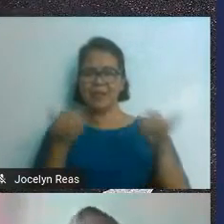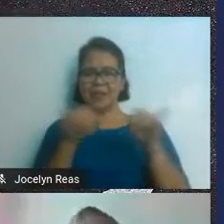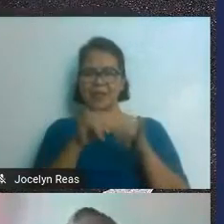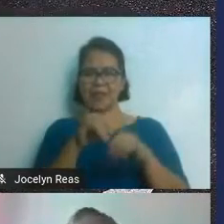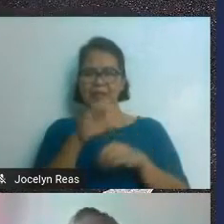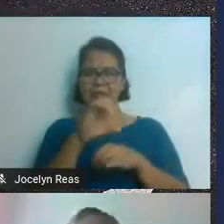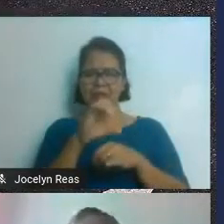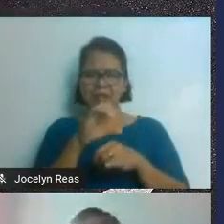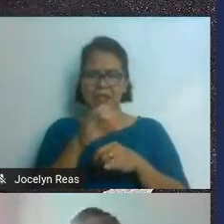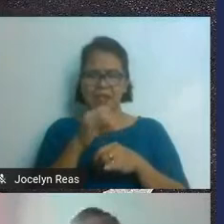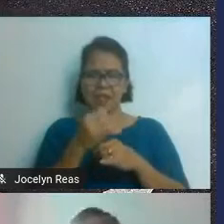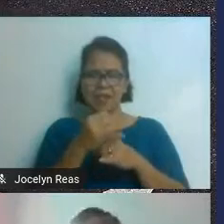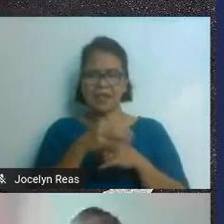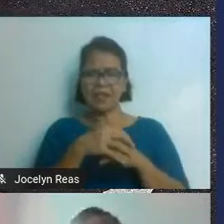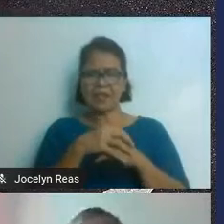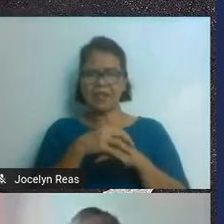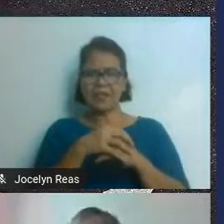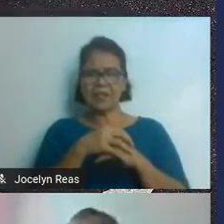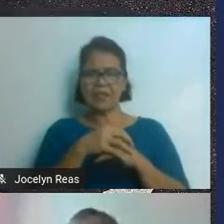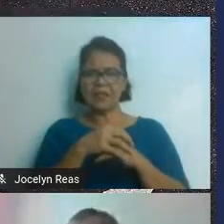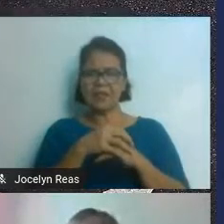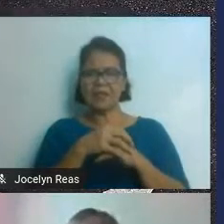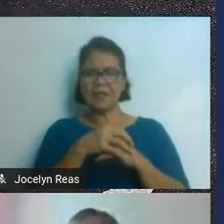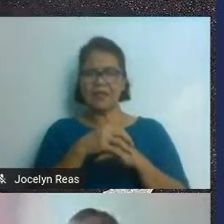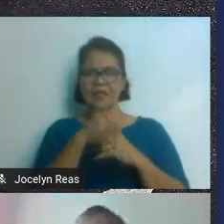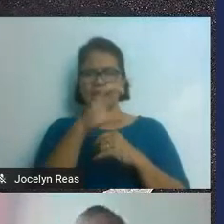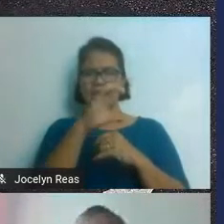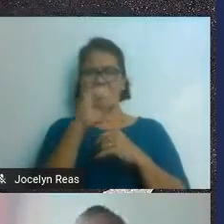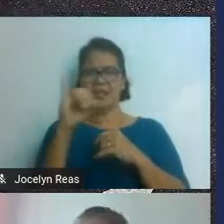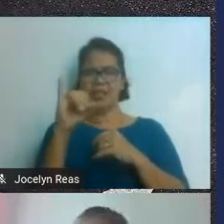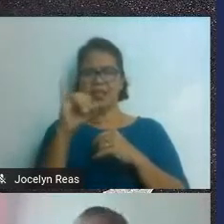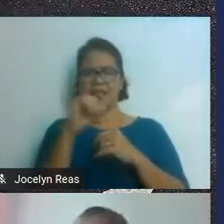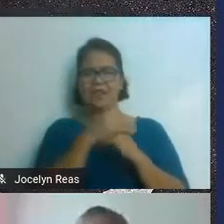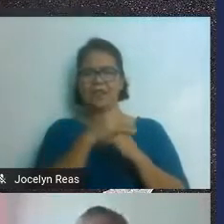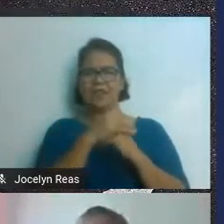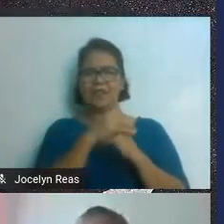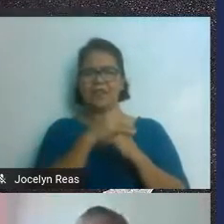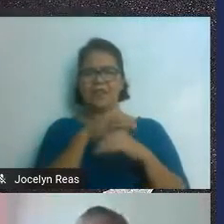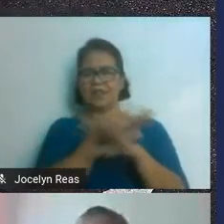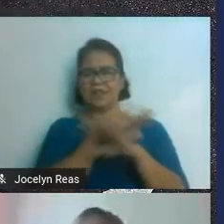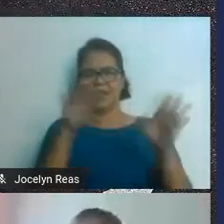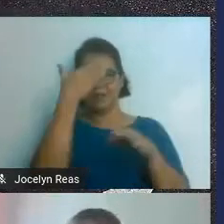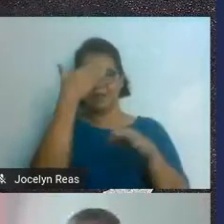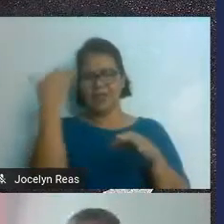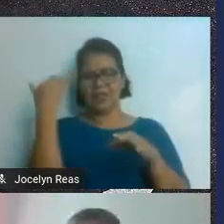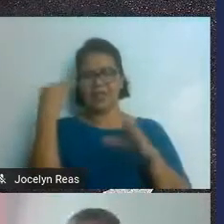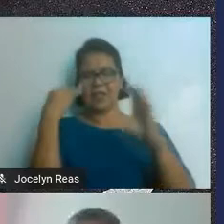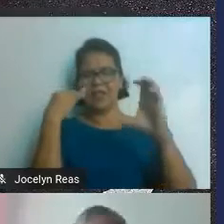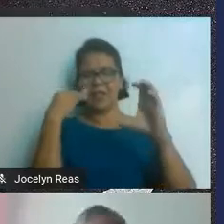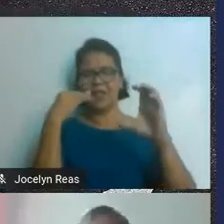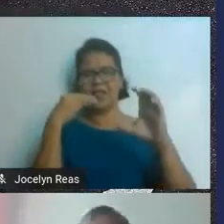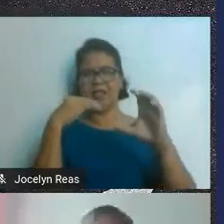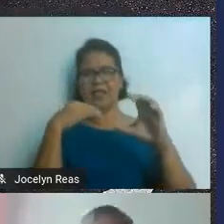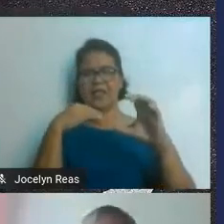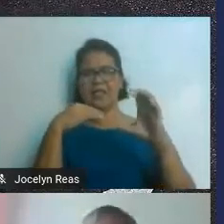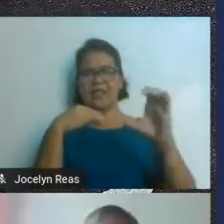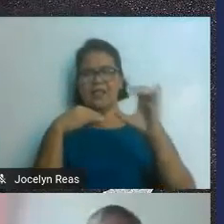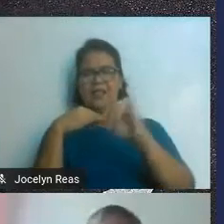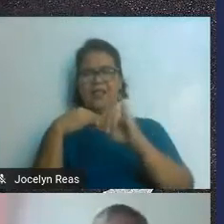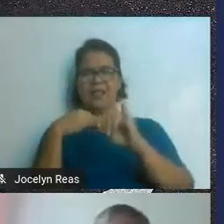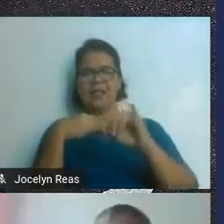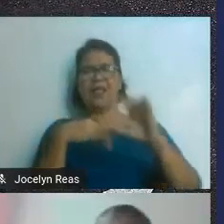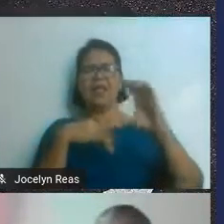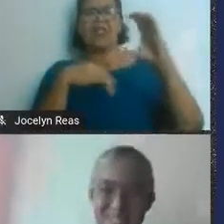mayroon pa kaming isang meaning sa CI. And we should not forget, children are most important. Thank you very much